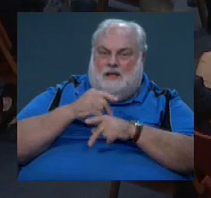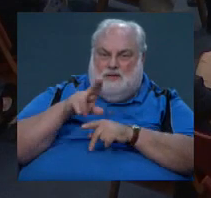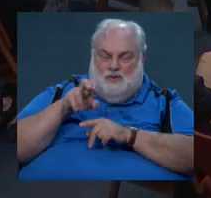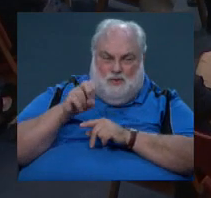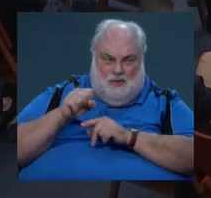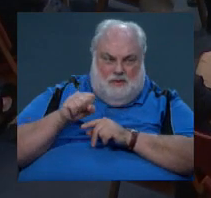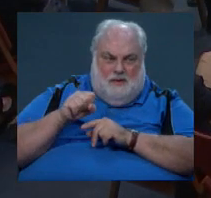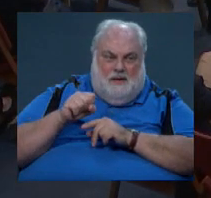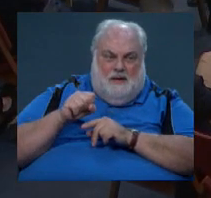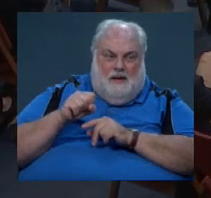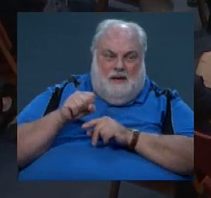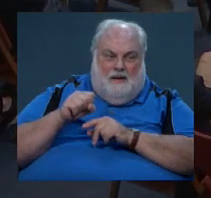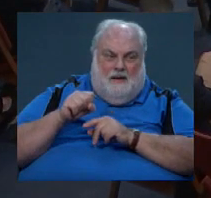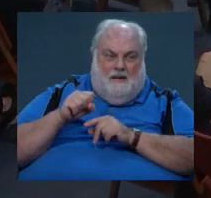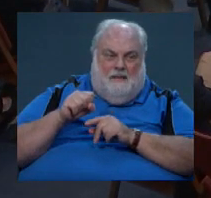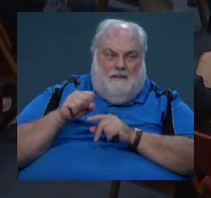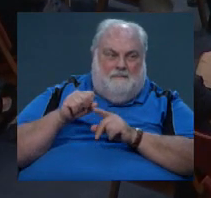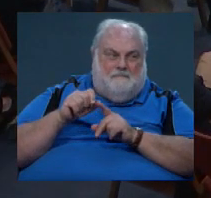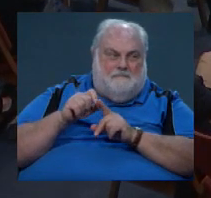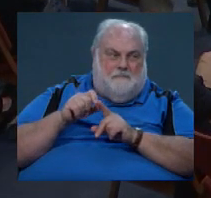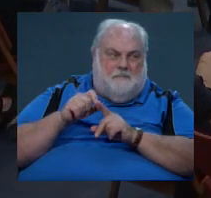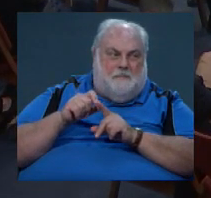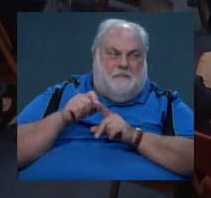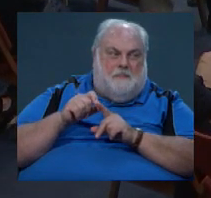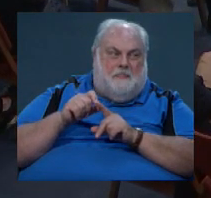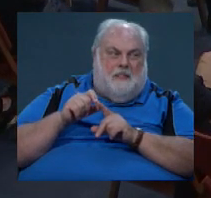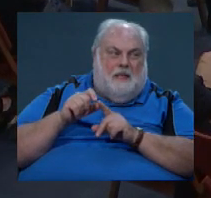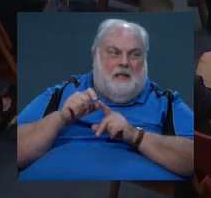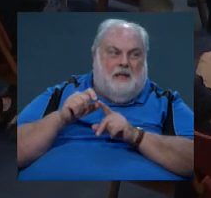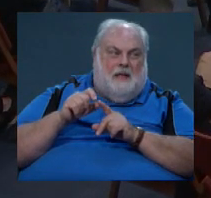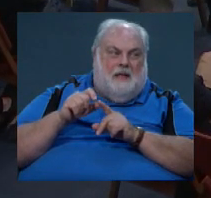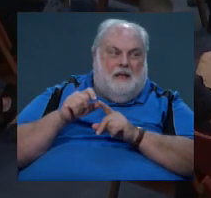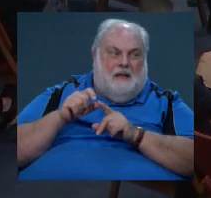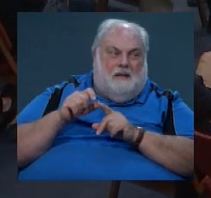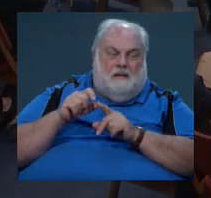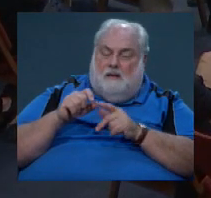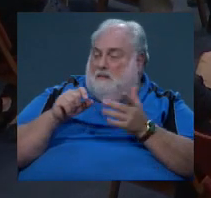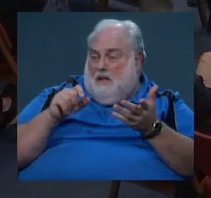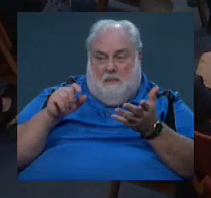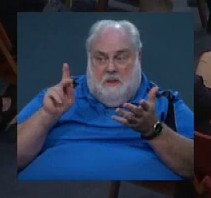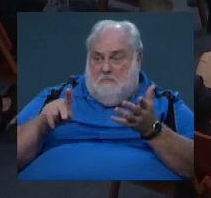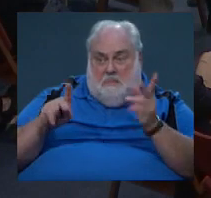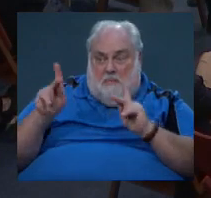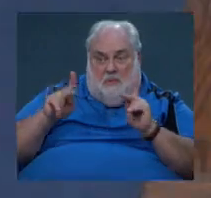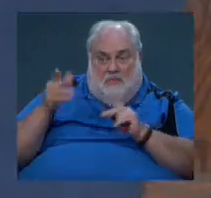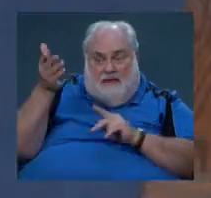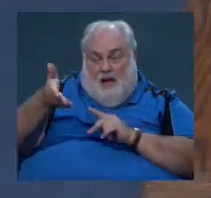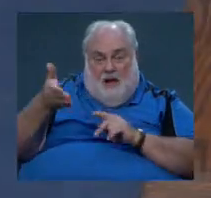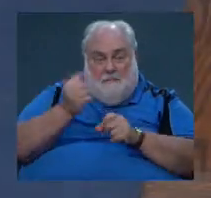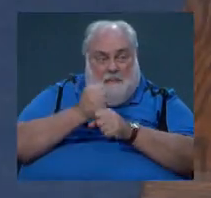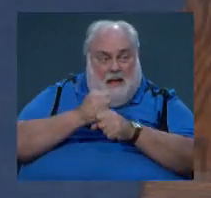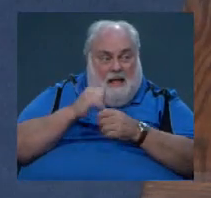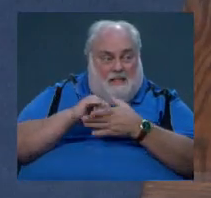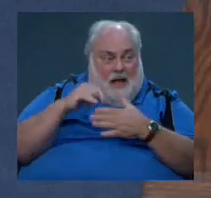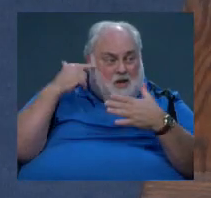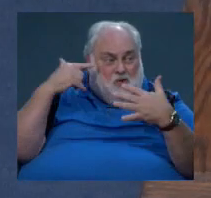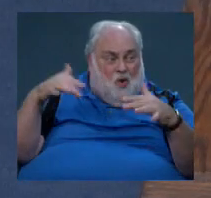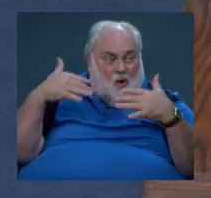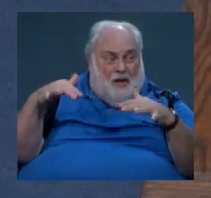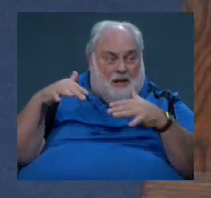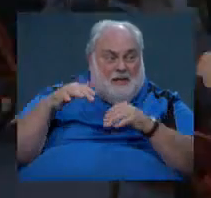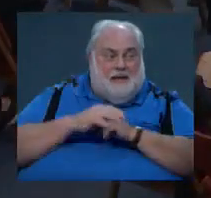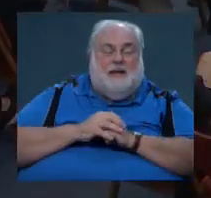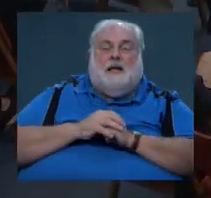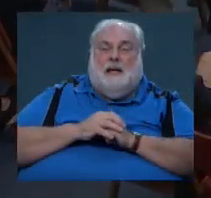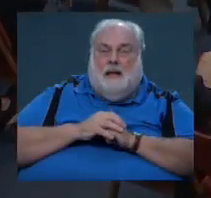issues, but we need to refrain from those. From people, it got to be people back there that's making those kind of noises. Well,